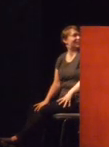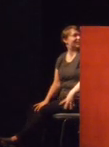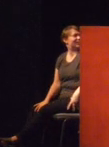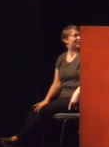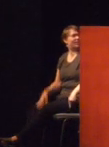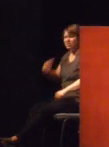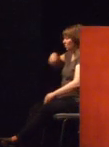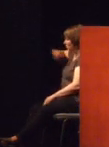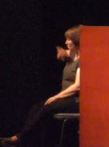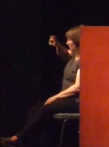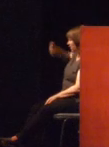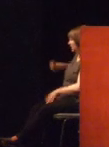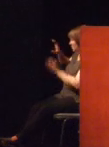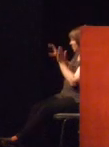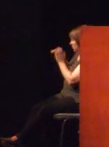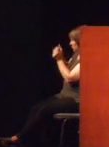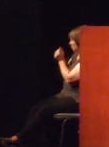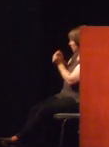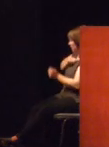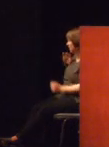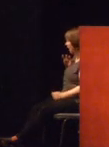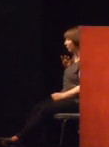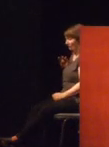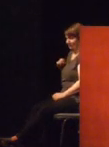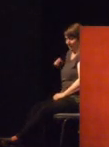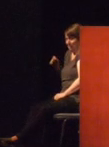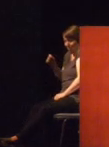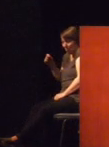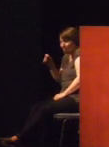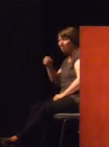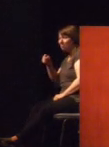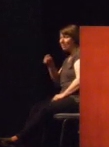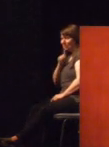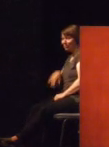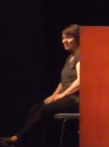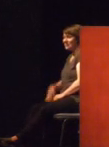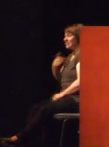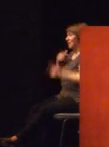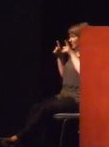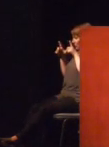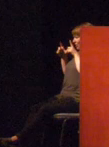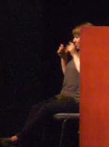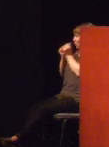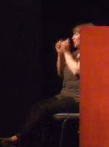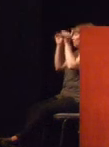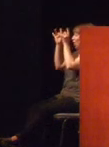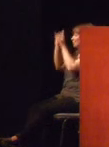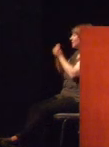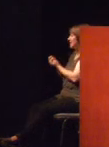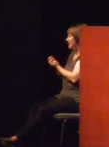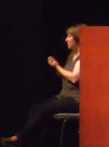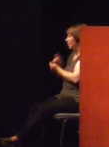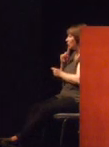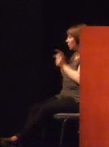They said, "We need a picture with a staff member." I'm like, "Yes, let's do it." So I took a picture with part of the volleyball team. They were